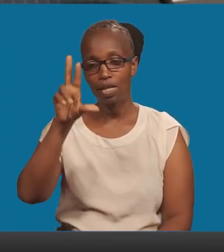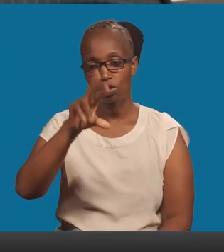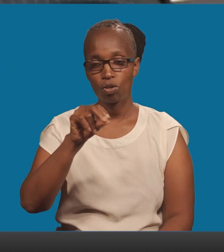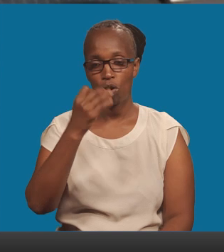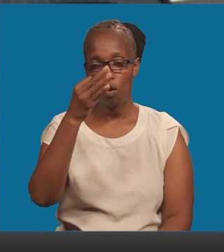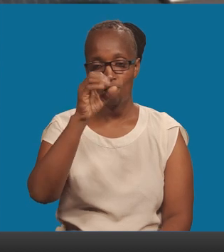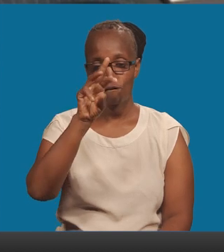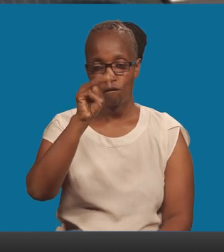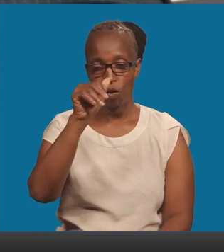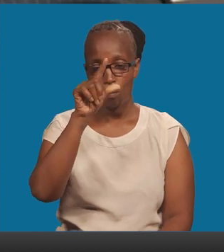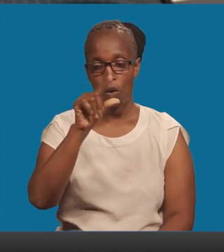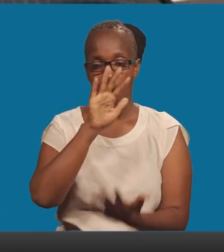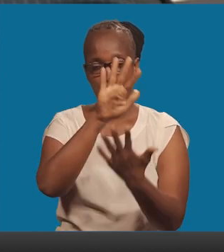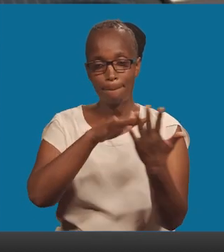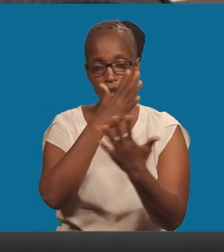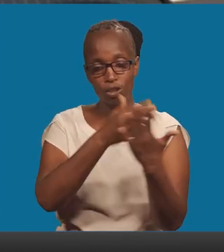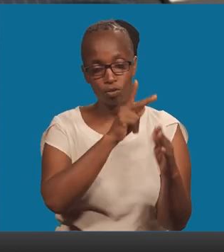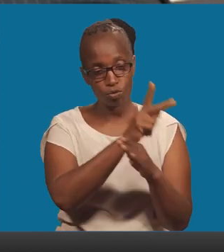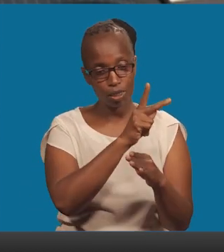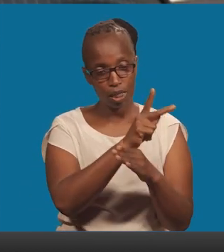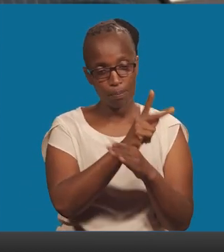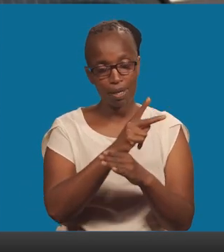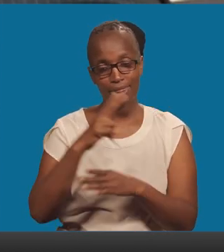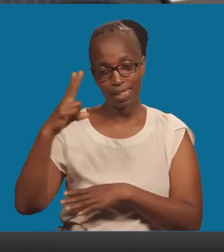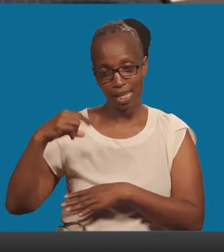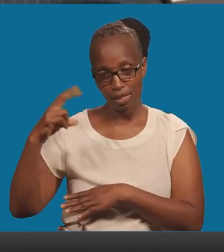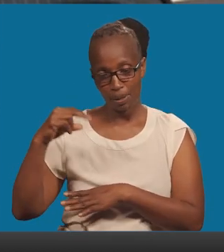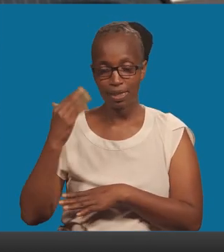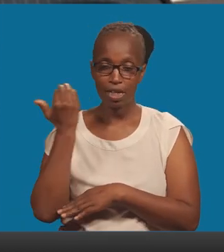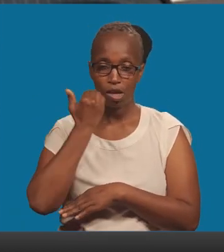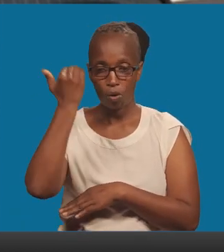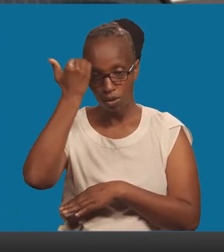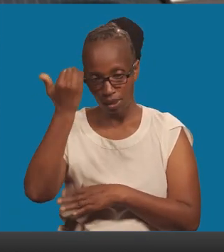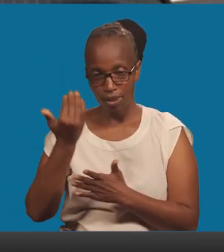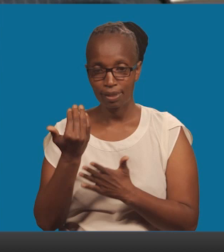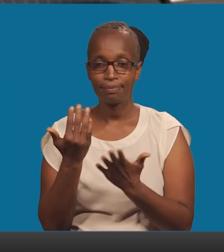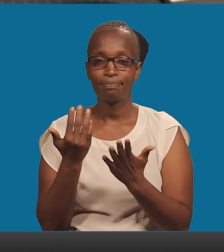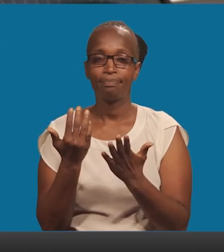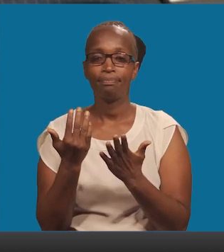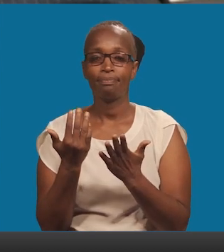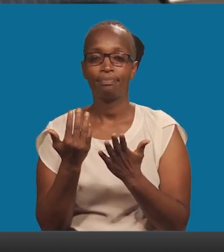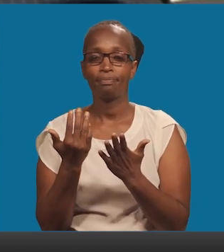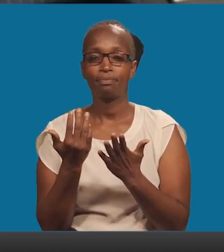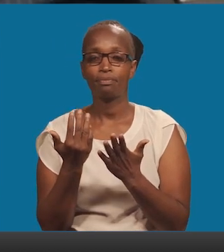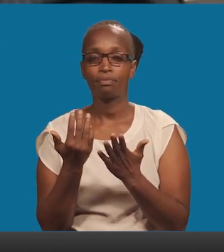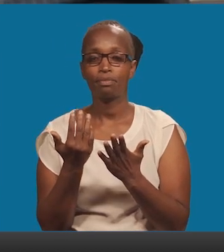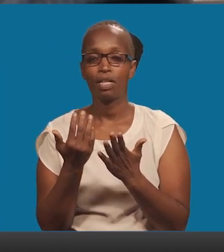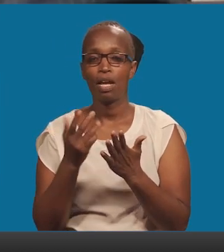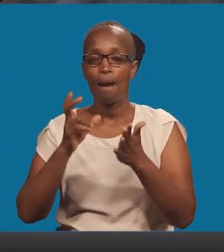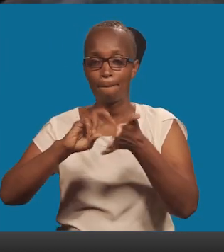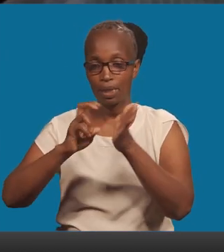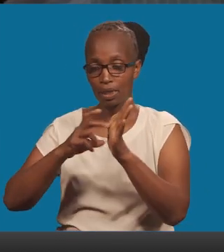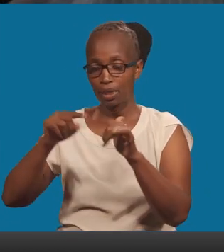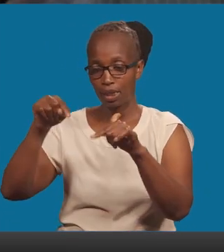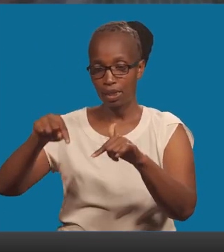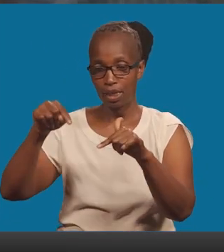formal application to hold the suspects before this court, and as it is, anticipatory bail is the echelon of the High Court.